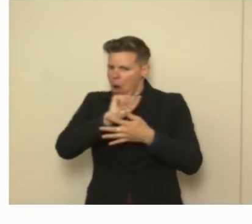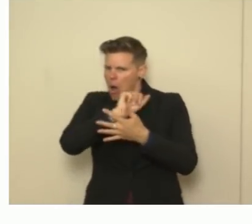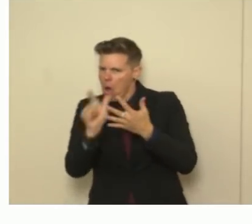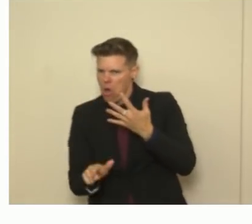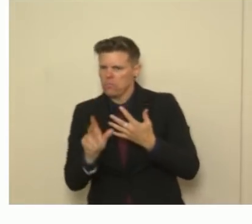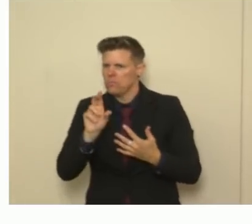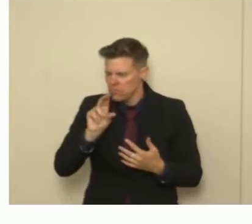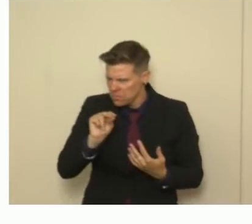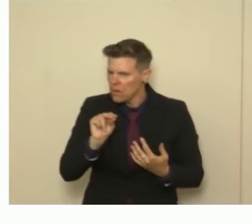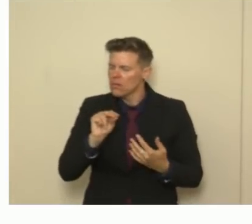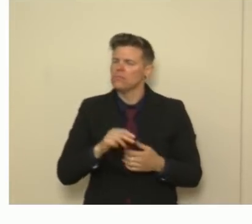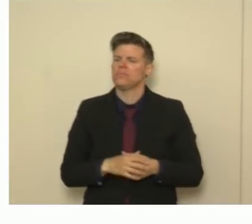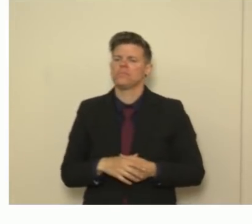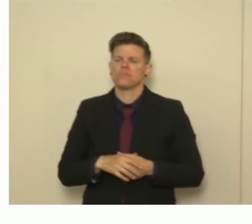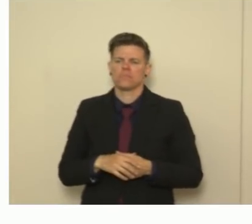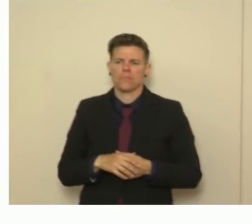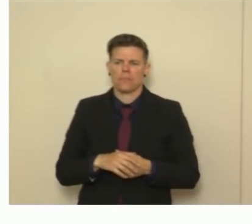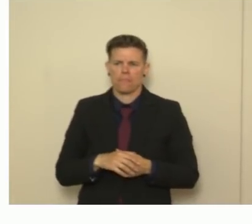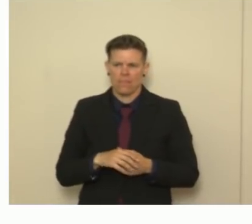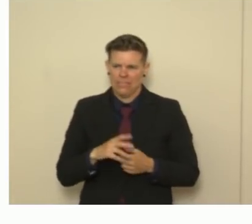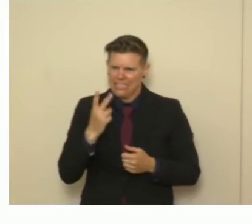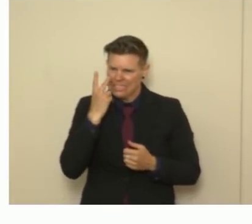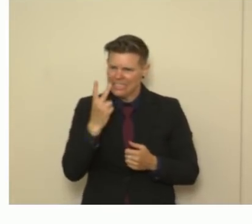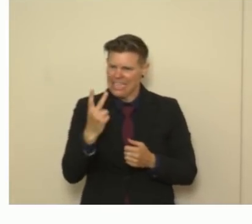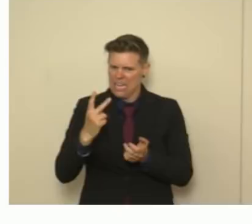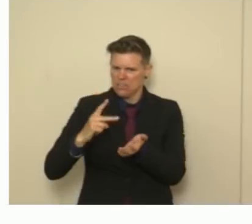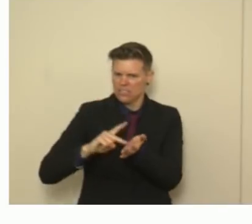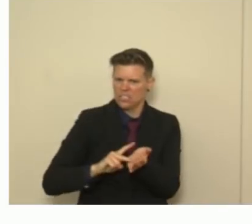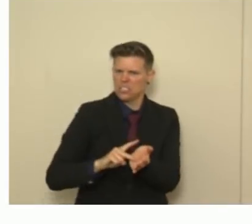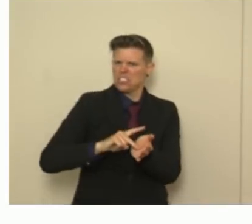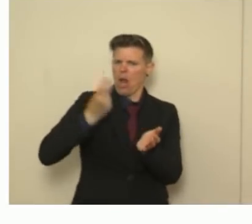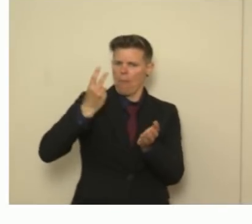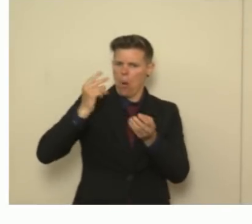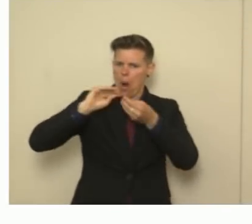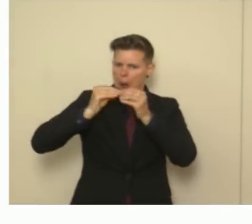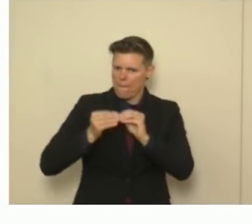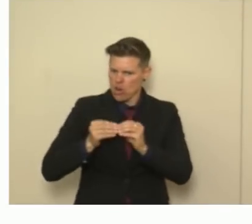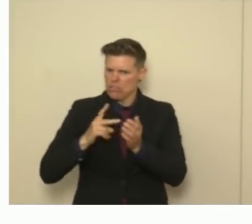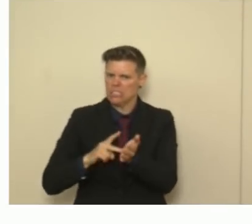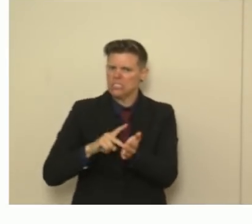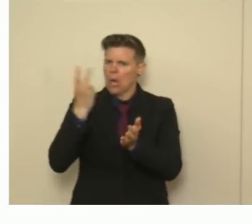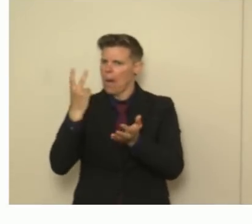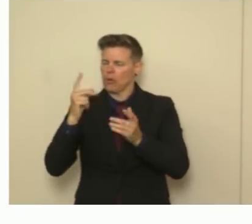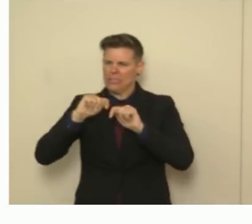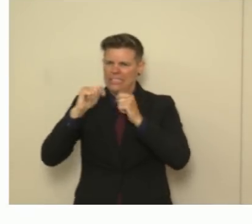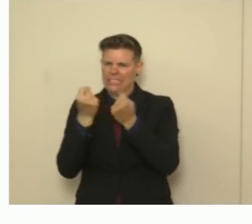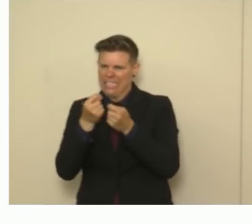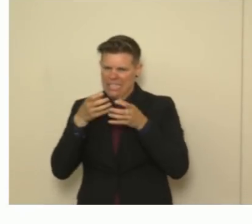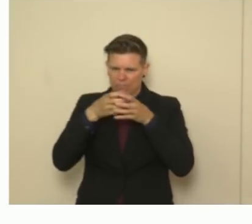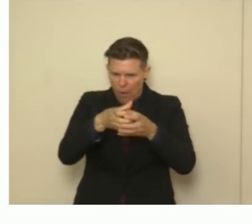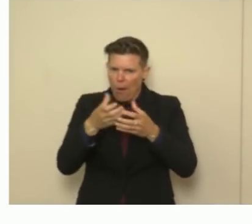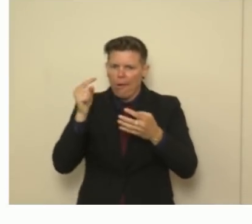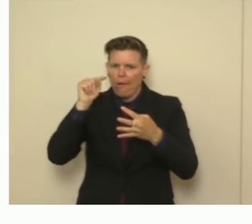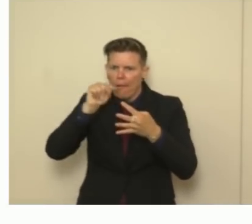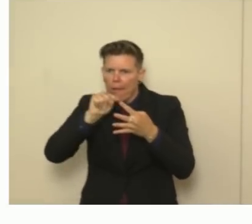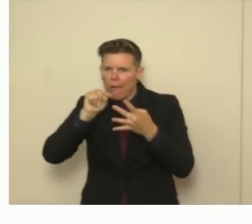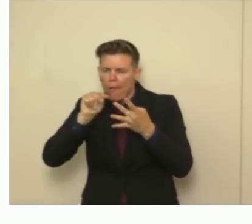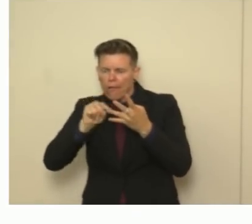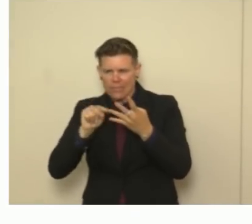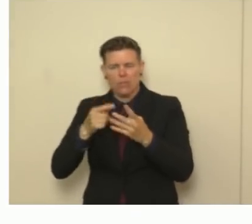this huge increase, a doubling of the number of rapid responses in all industries just from the week before